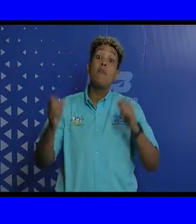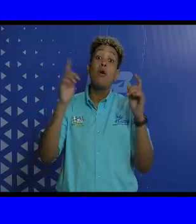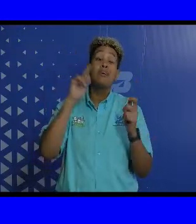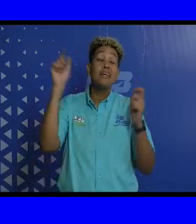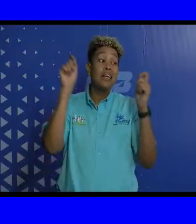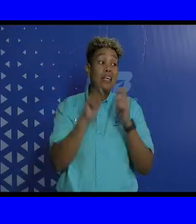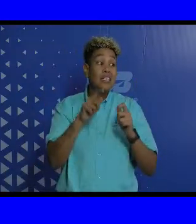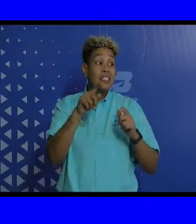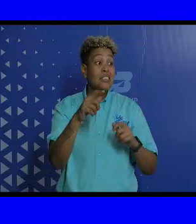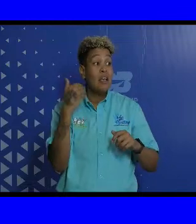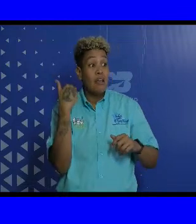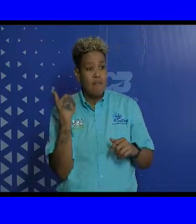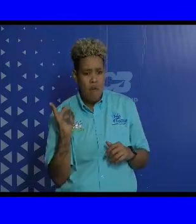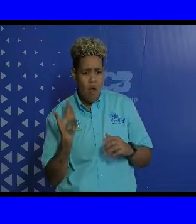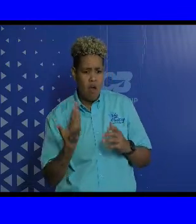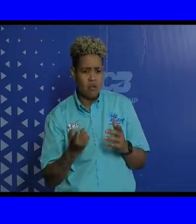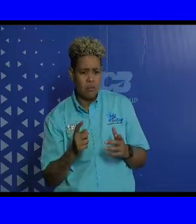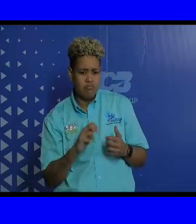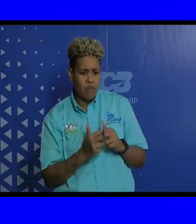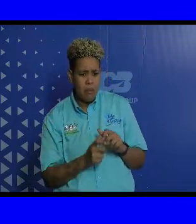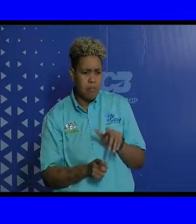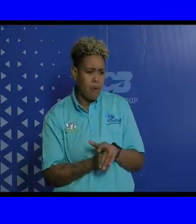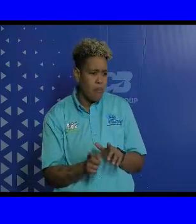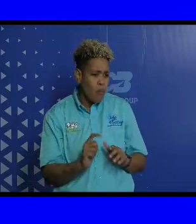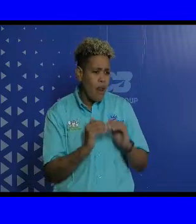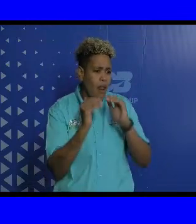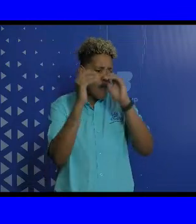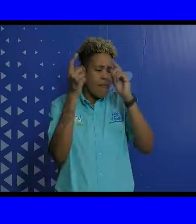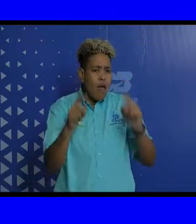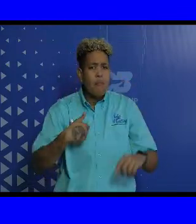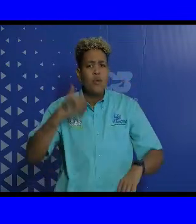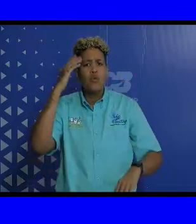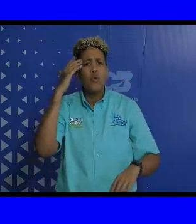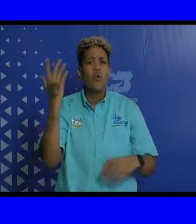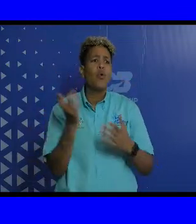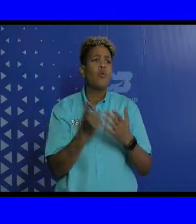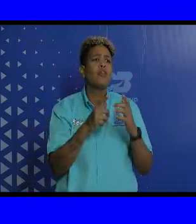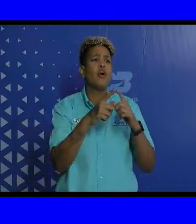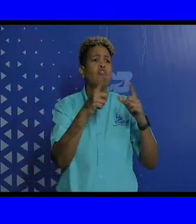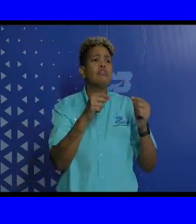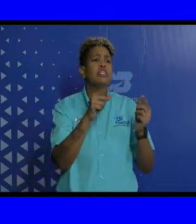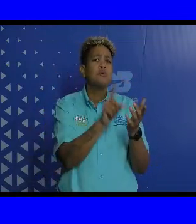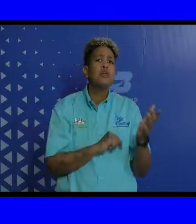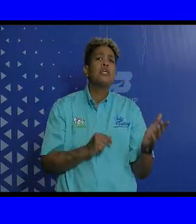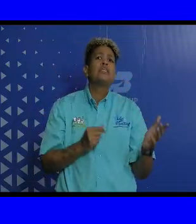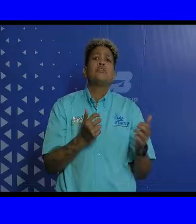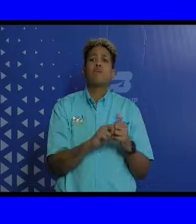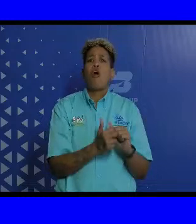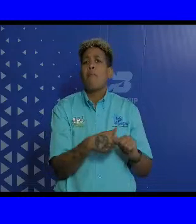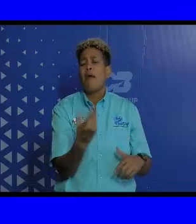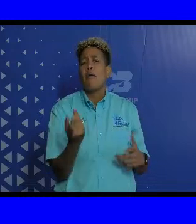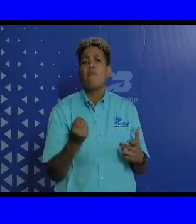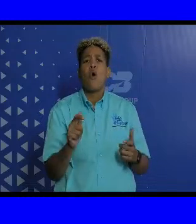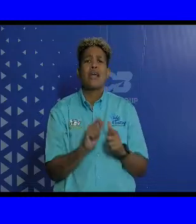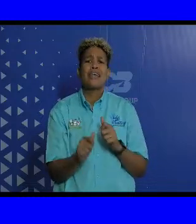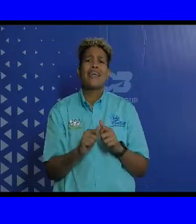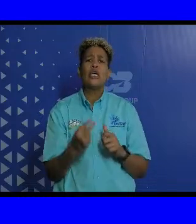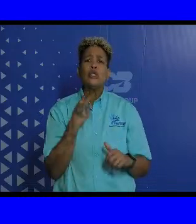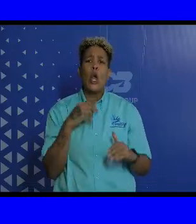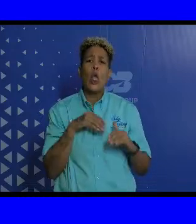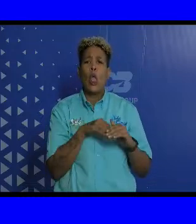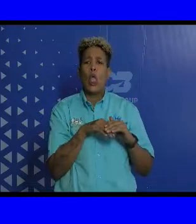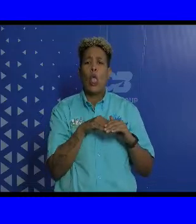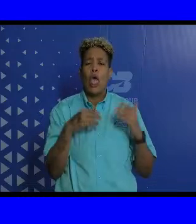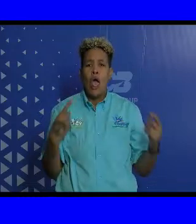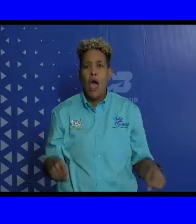exact fault level. We measure so we know whether it's a receipt printer fault or whether it's a cash jam